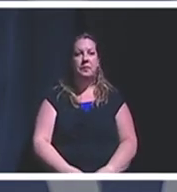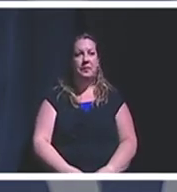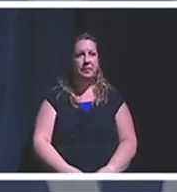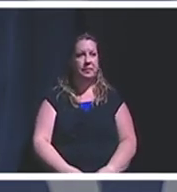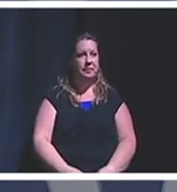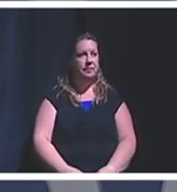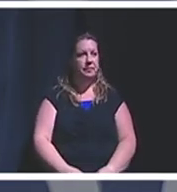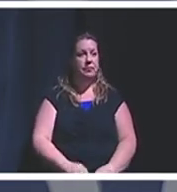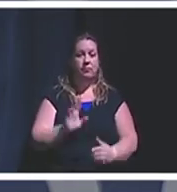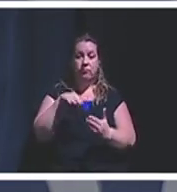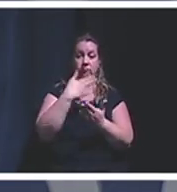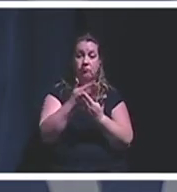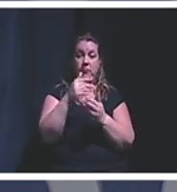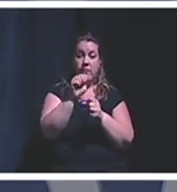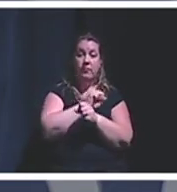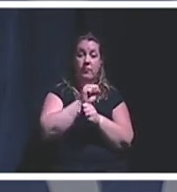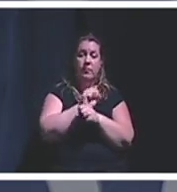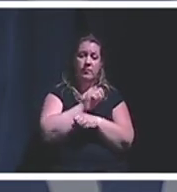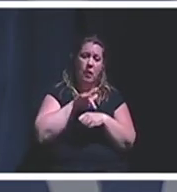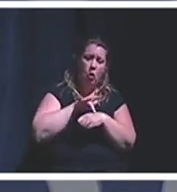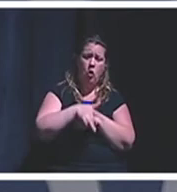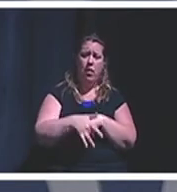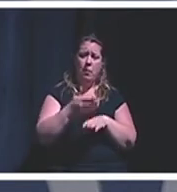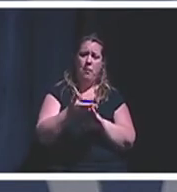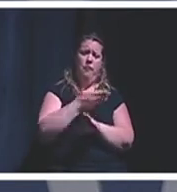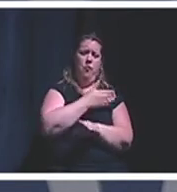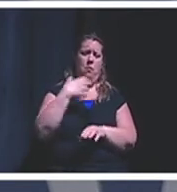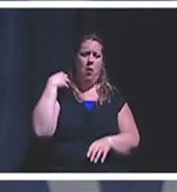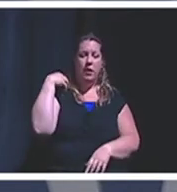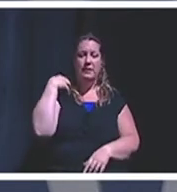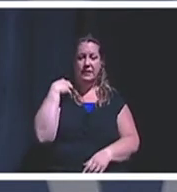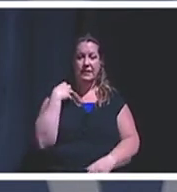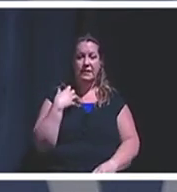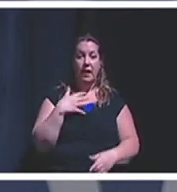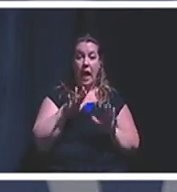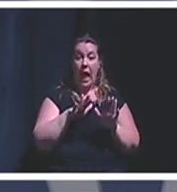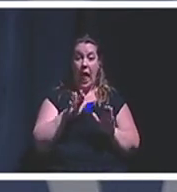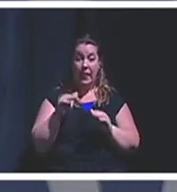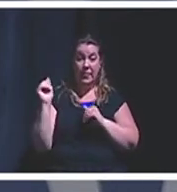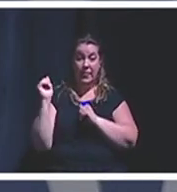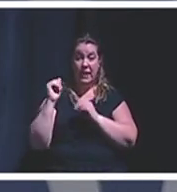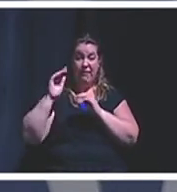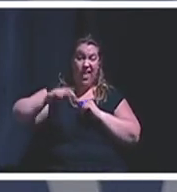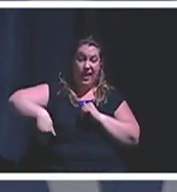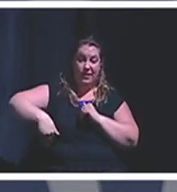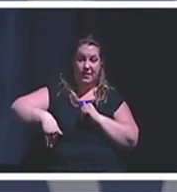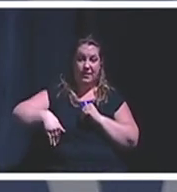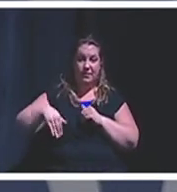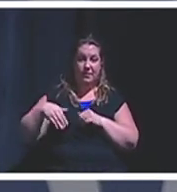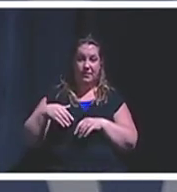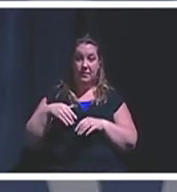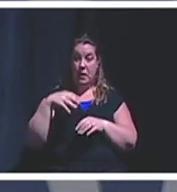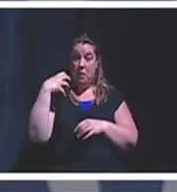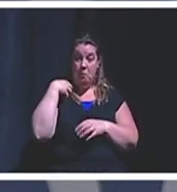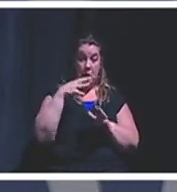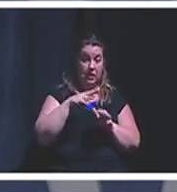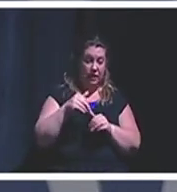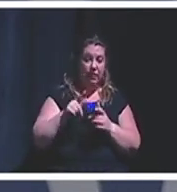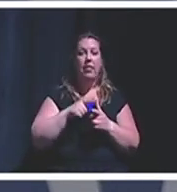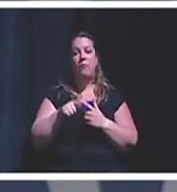Get to work early before your boss gets there, and leave after the boss leaves, and not